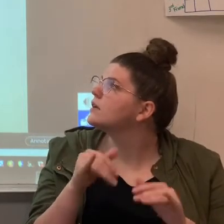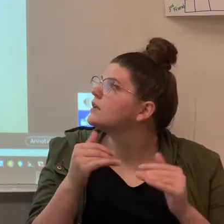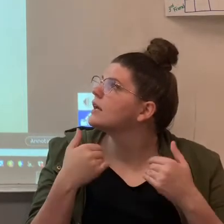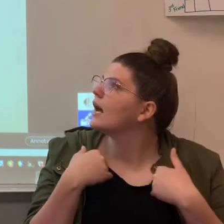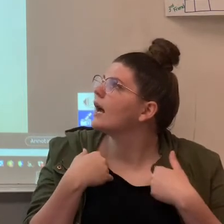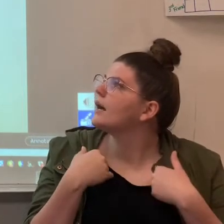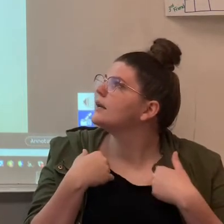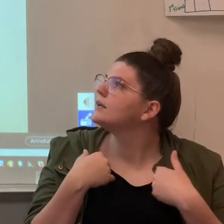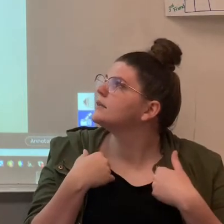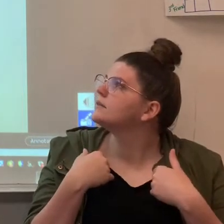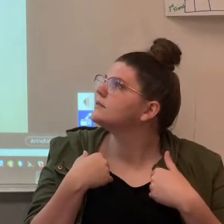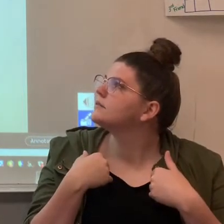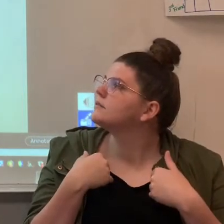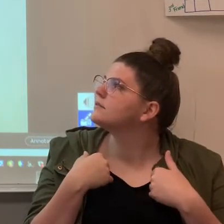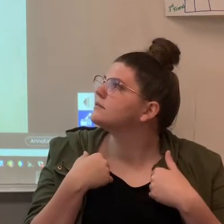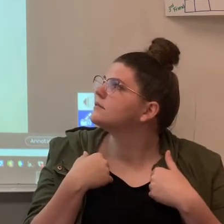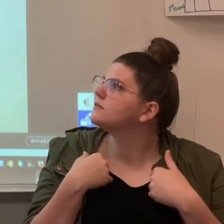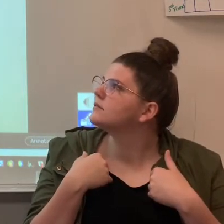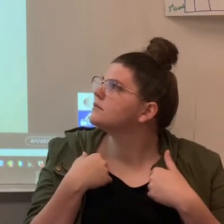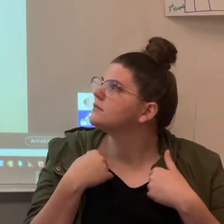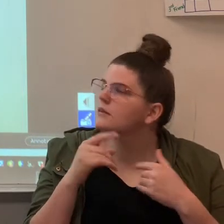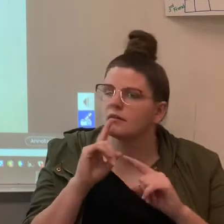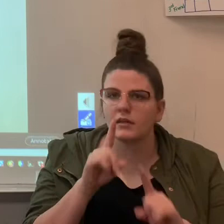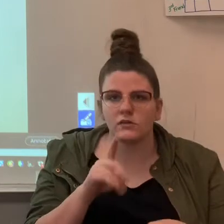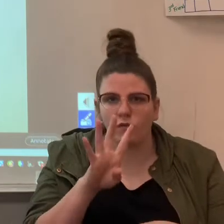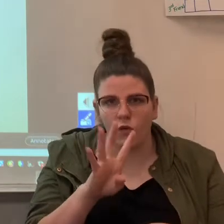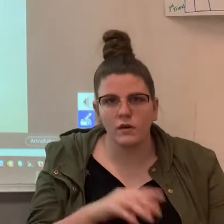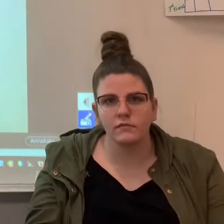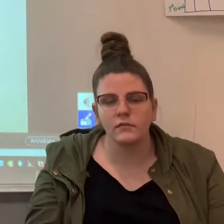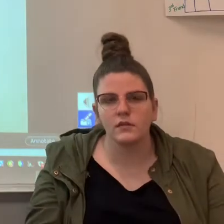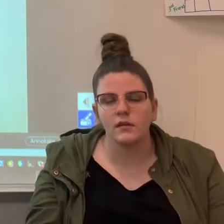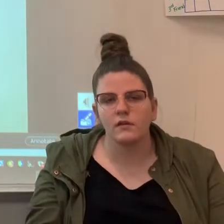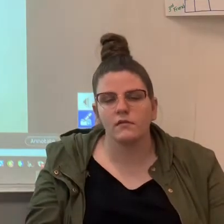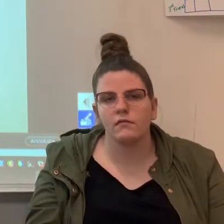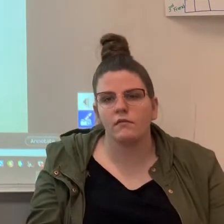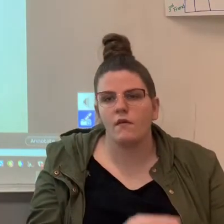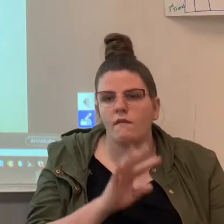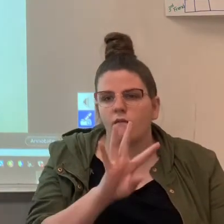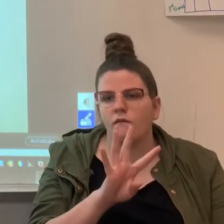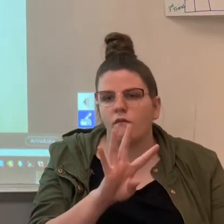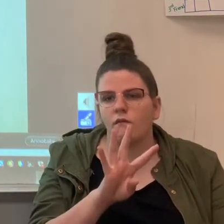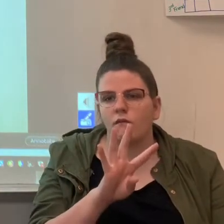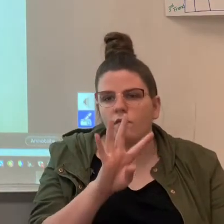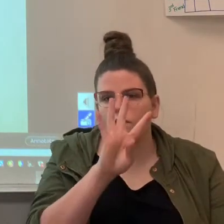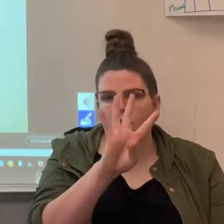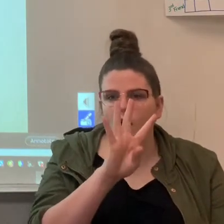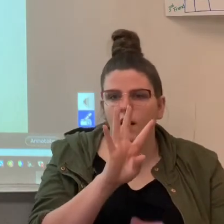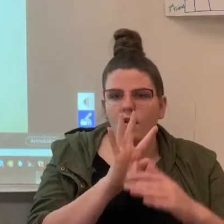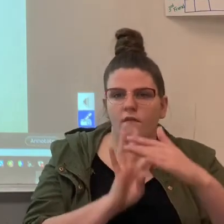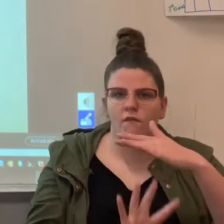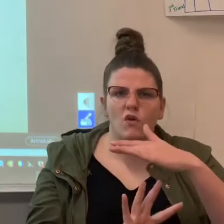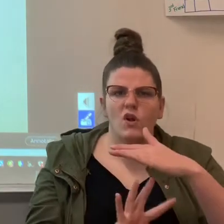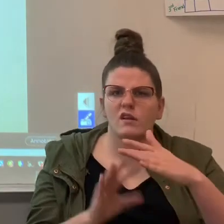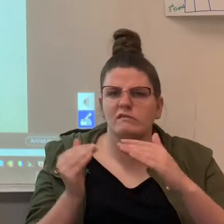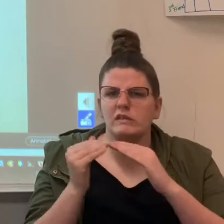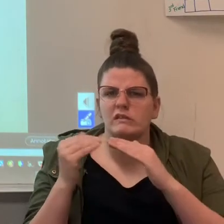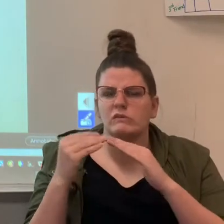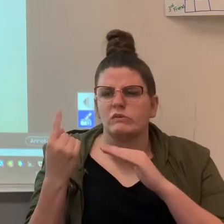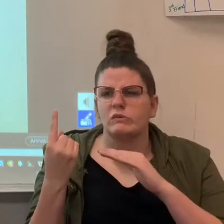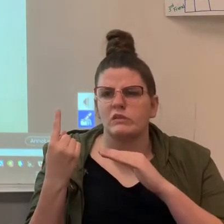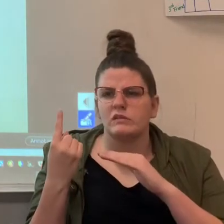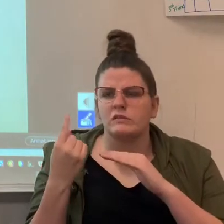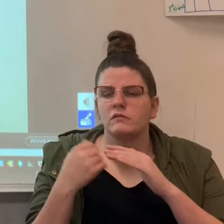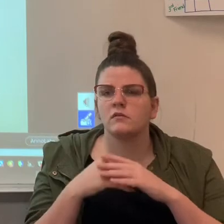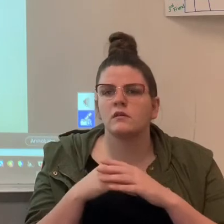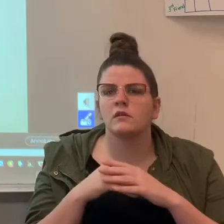Okay, this one here would be 4 over 4, which actually is a 1. This one would be